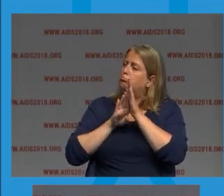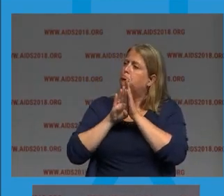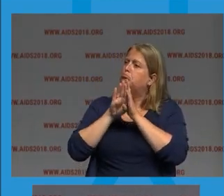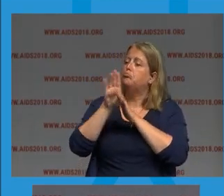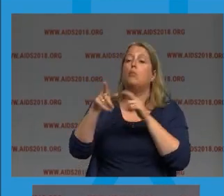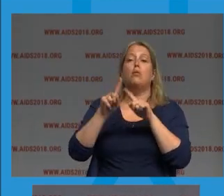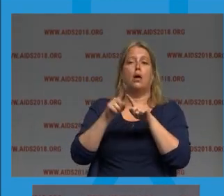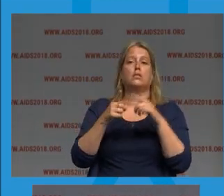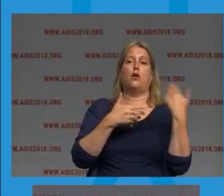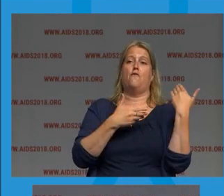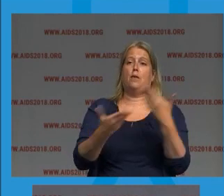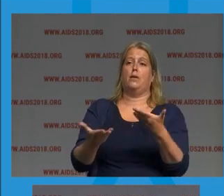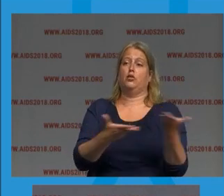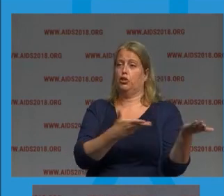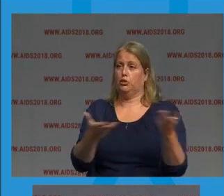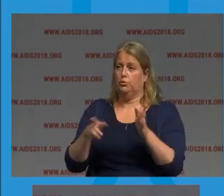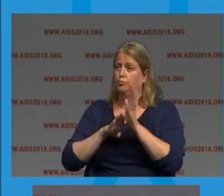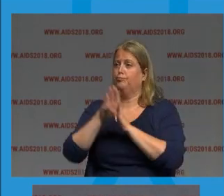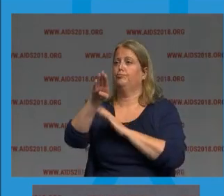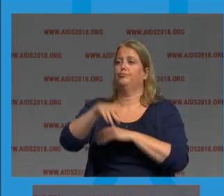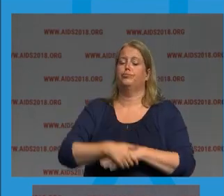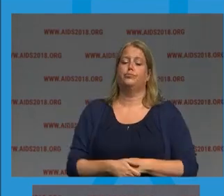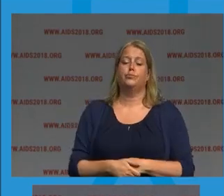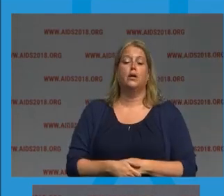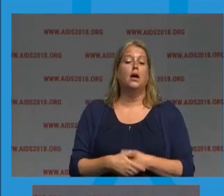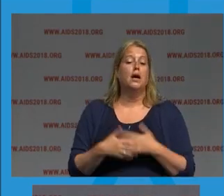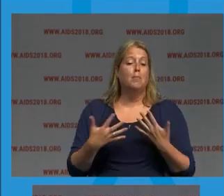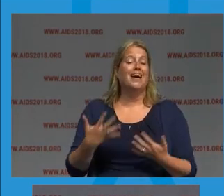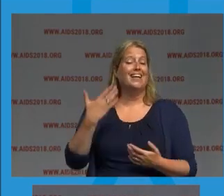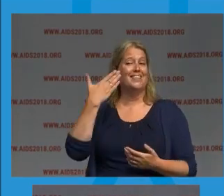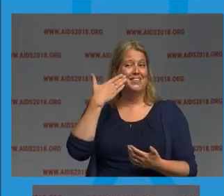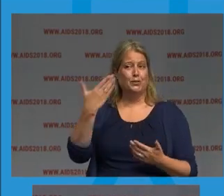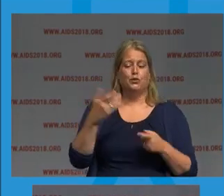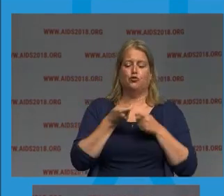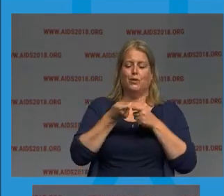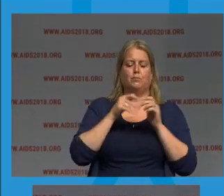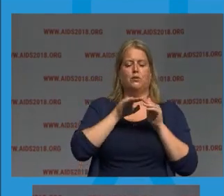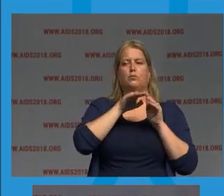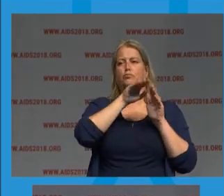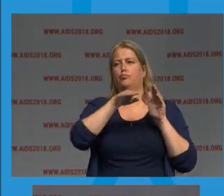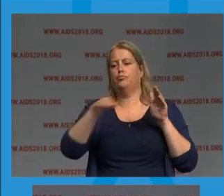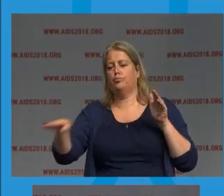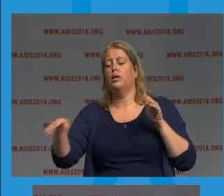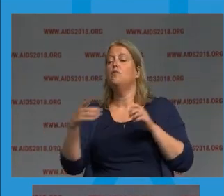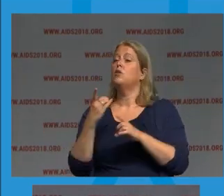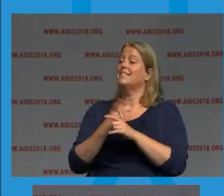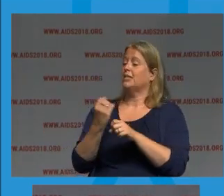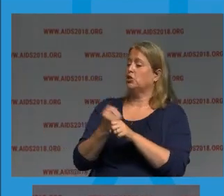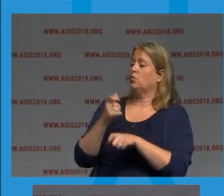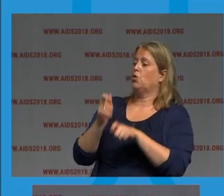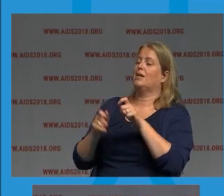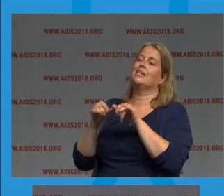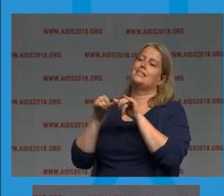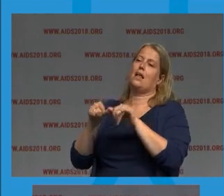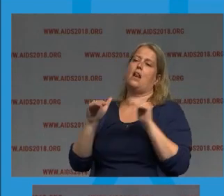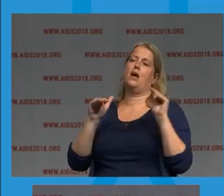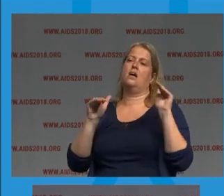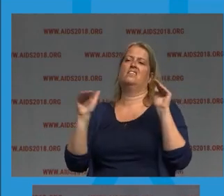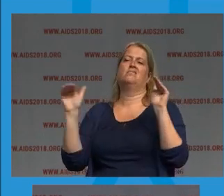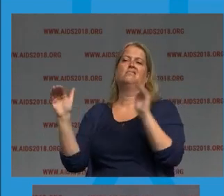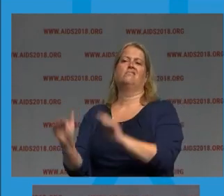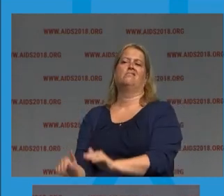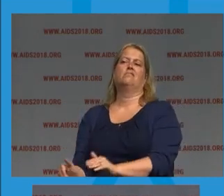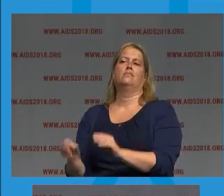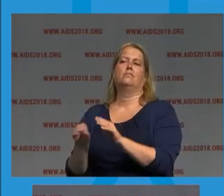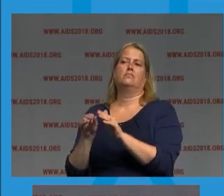availability. But even there, we know that the treatment cascade lags for sex workers given some of these structural realities in the context of